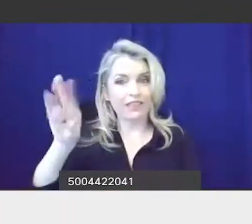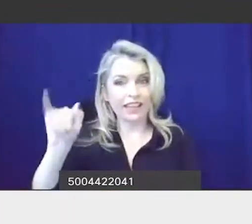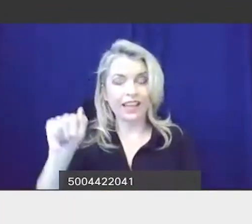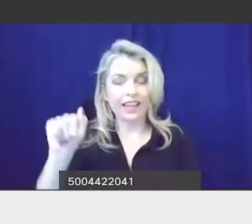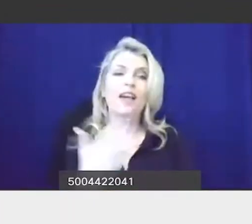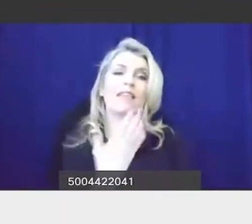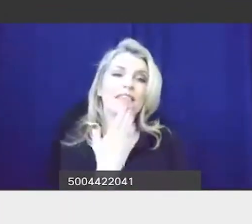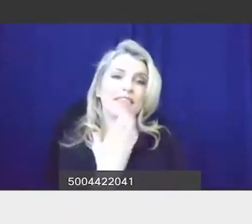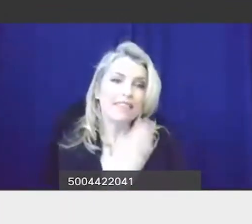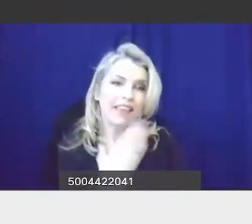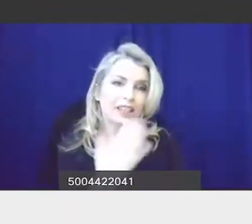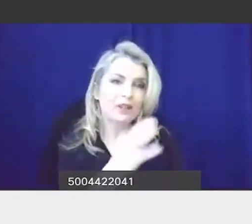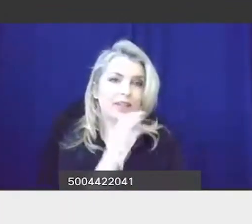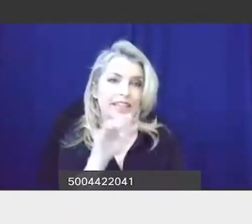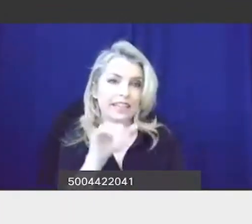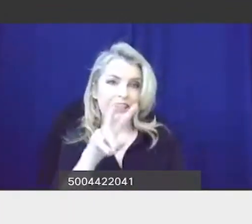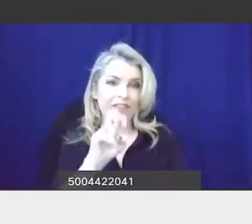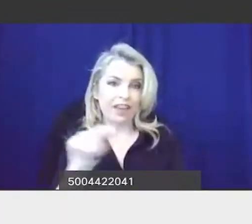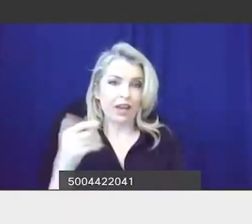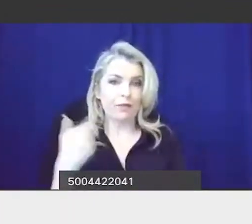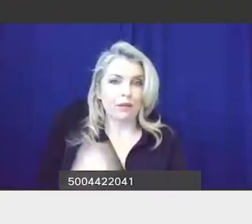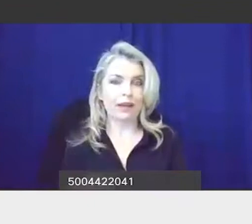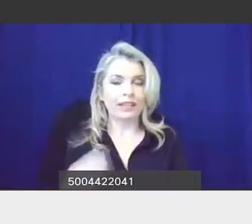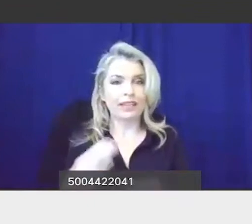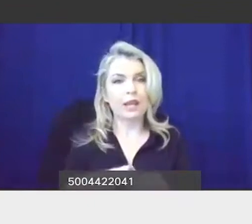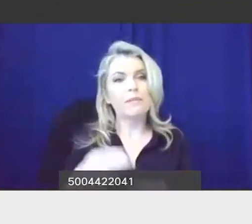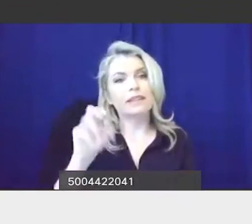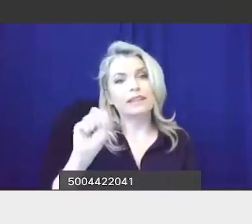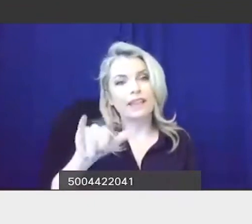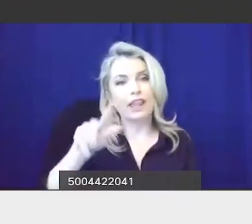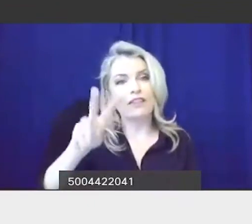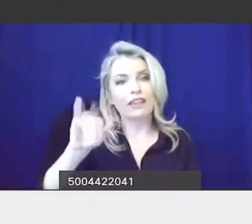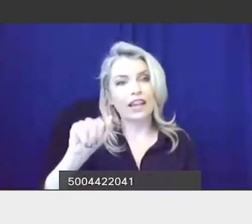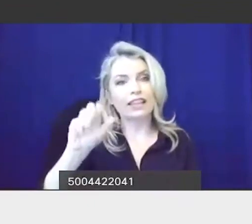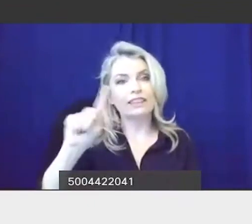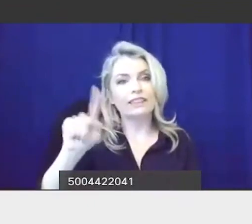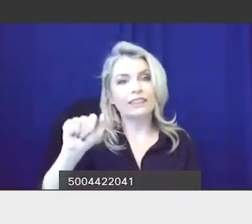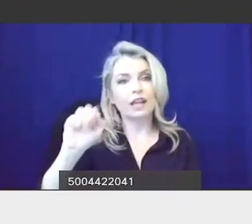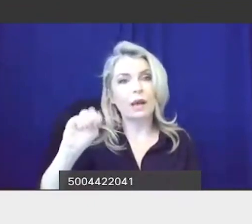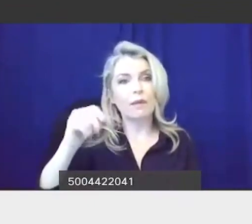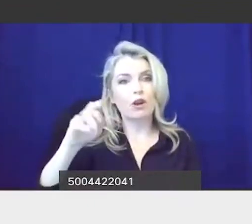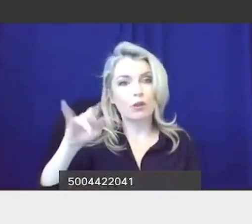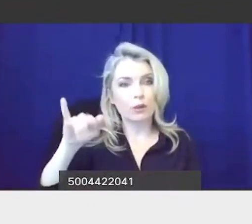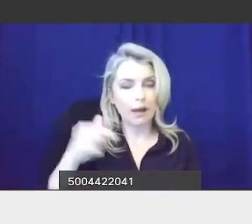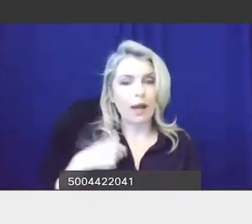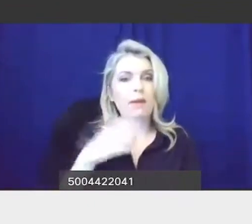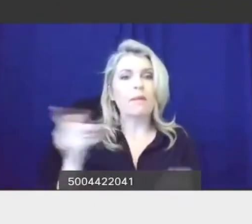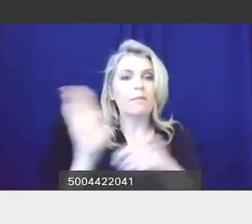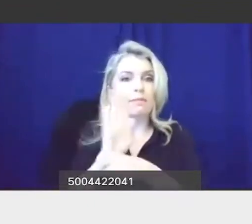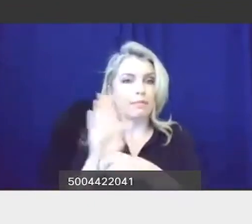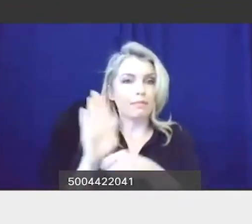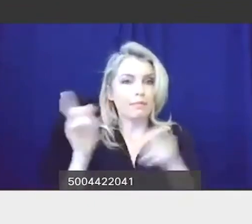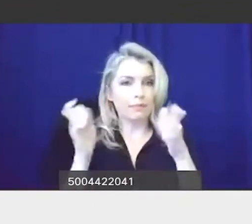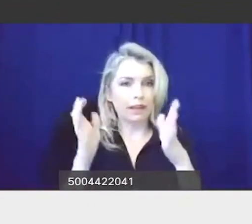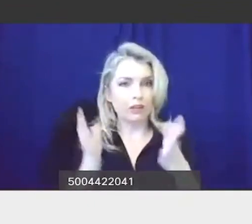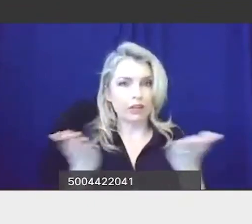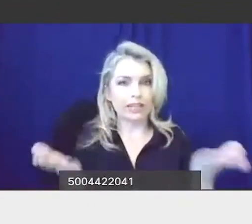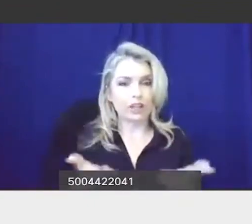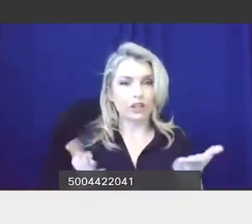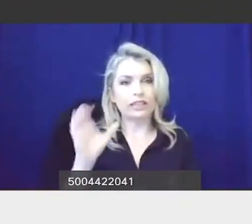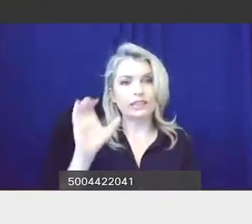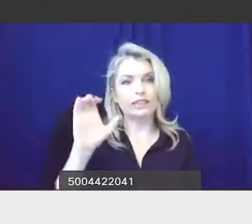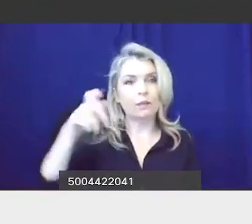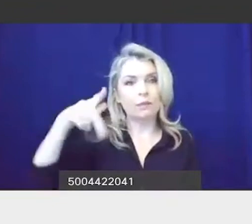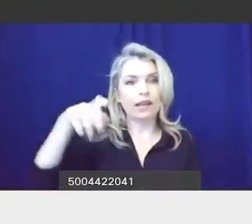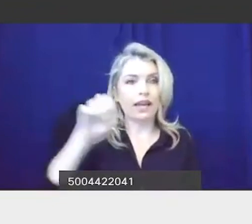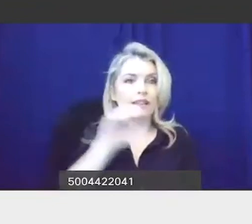Thank you, Yvette. My name is Sylvia Zamarripa. I am the Manager of Business Management and Analytics here at CPS Energy,